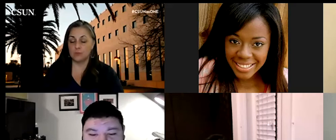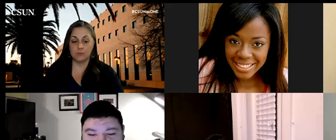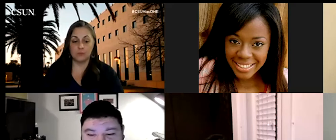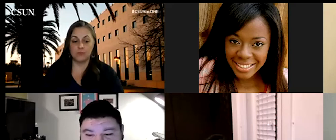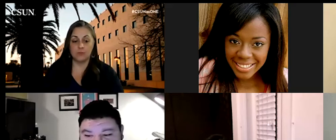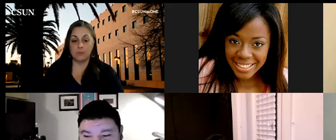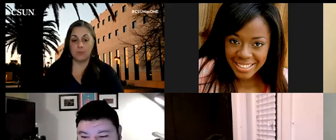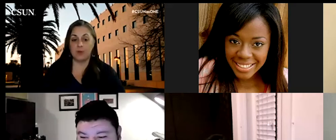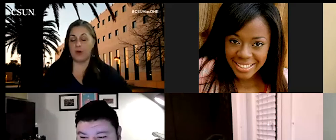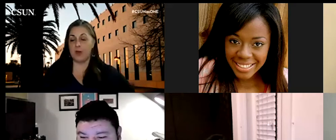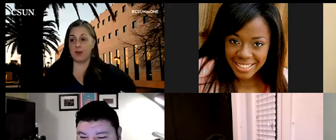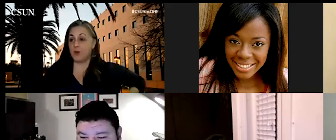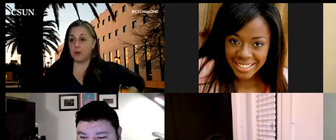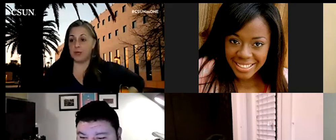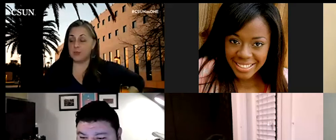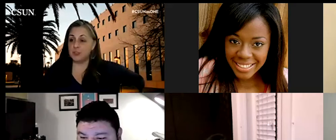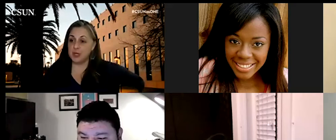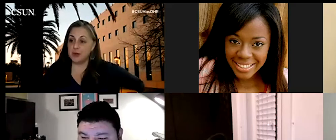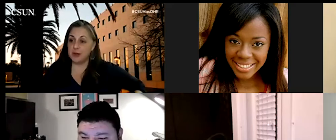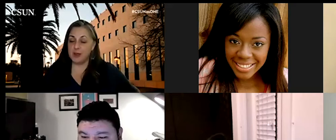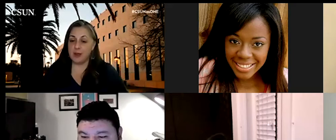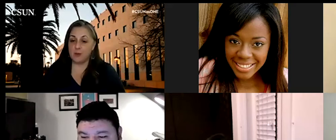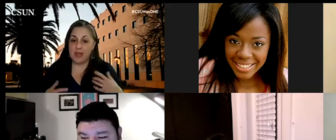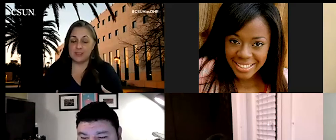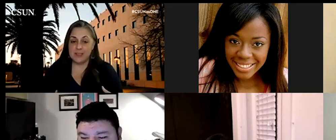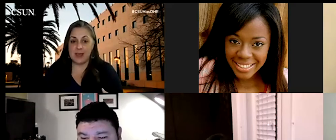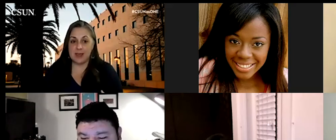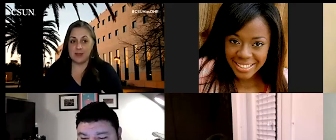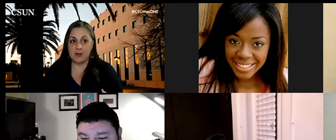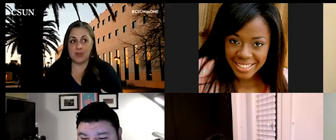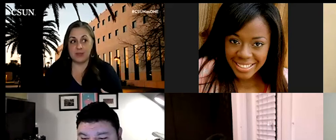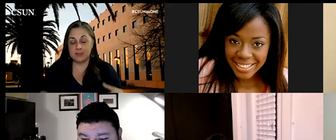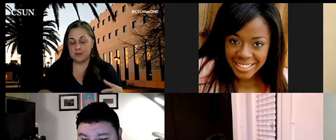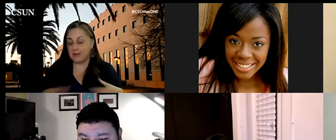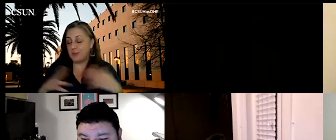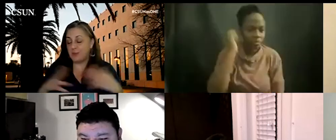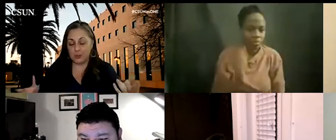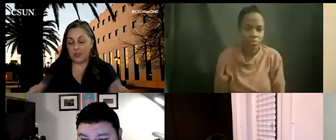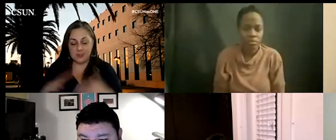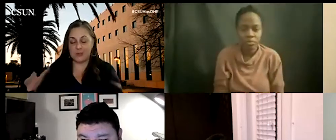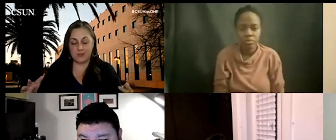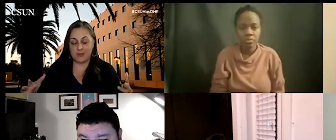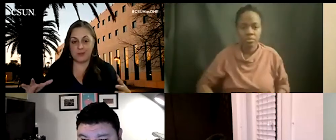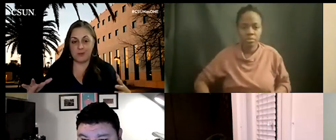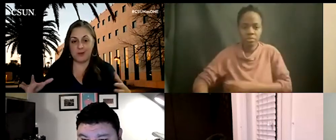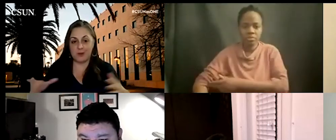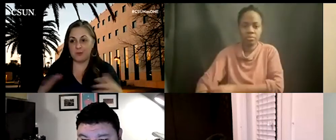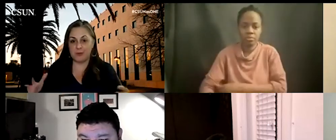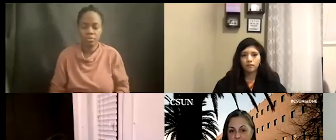Bischoff. I echo what has been shared, and I would add to that, that this theme of community that's been the